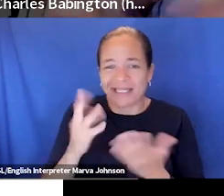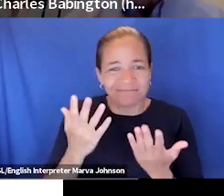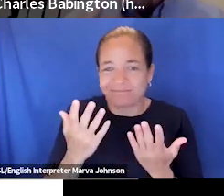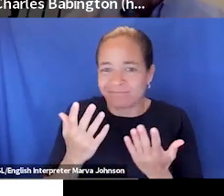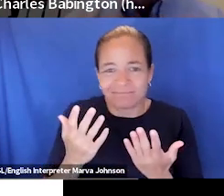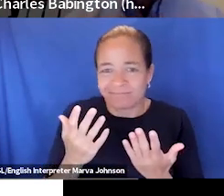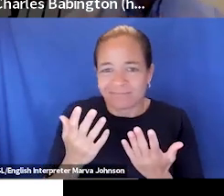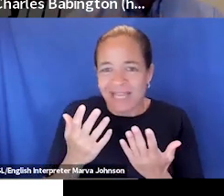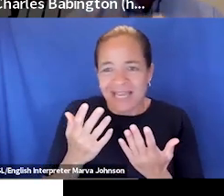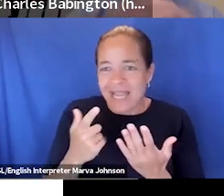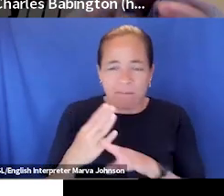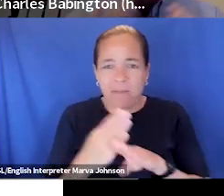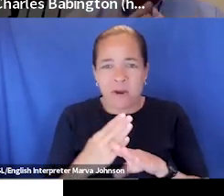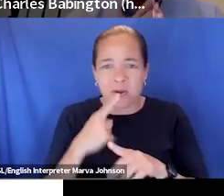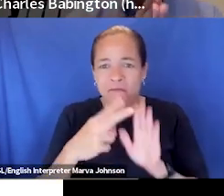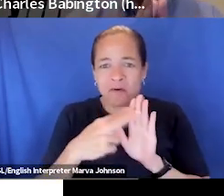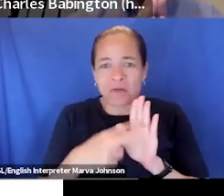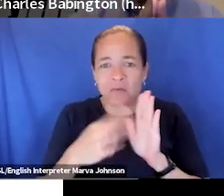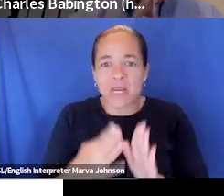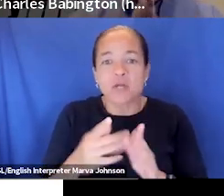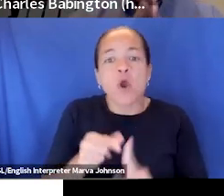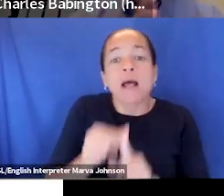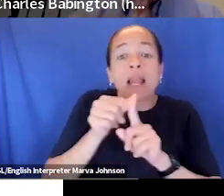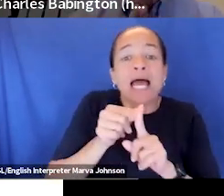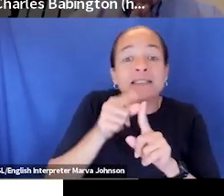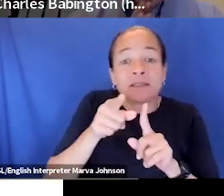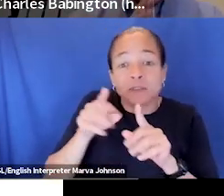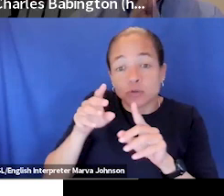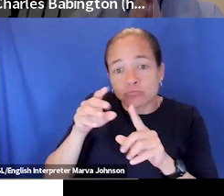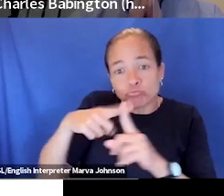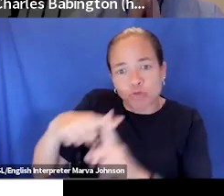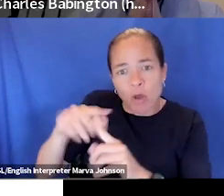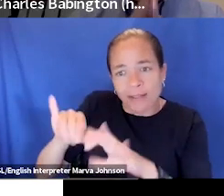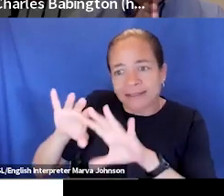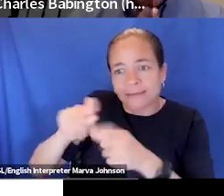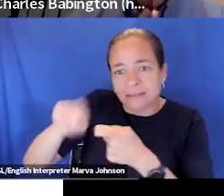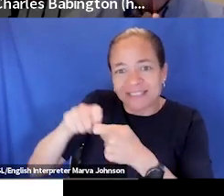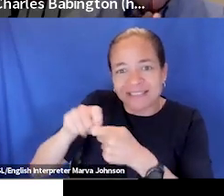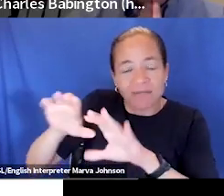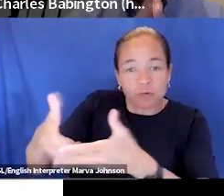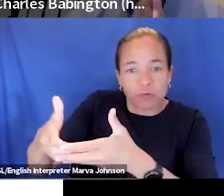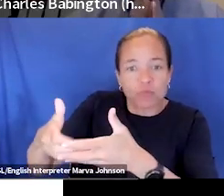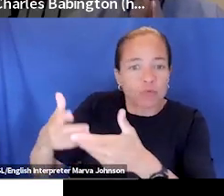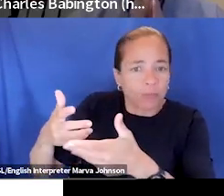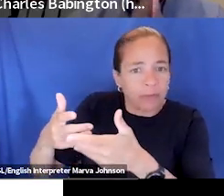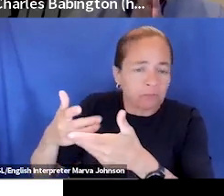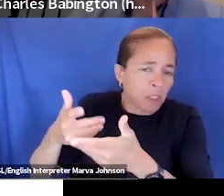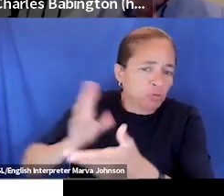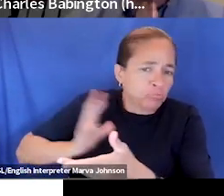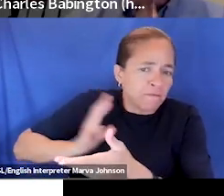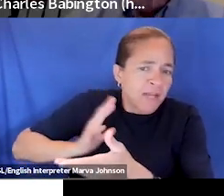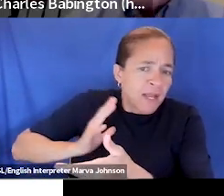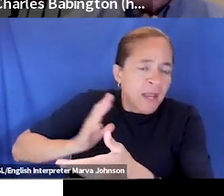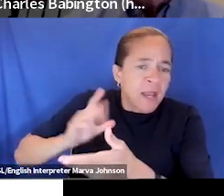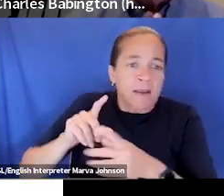that everybody knows what that acronym is, everyone knows that jargon, you can do that. But if you have the thought that